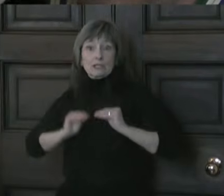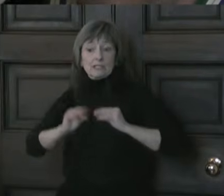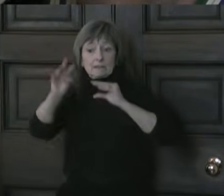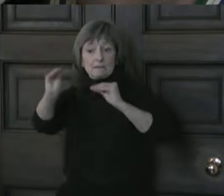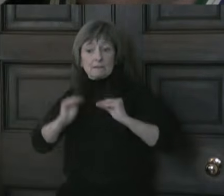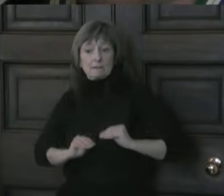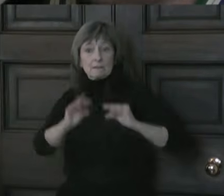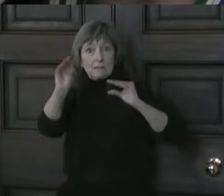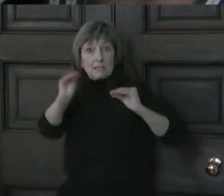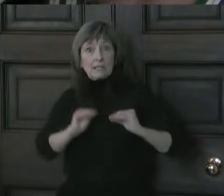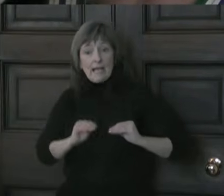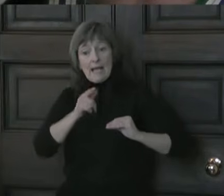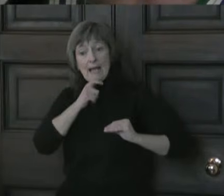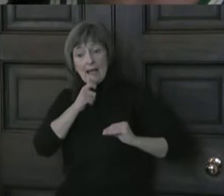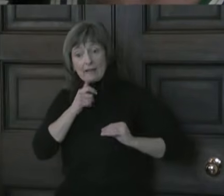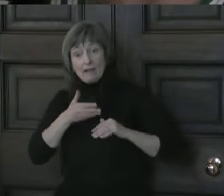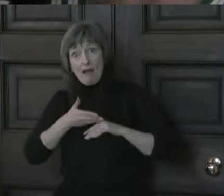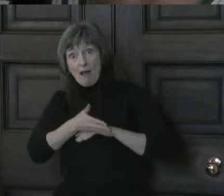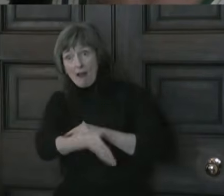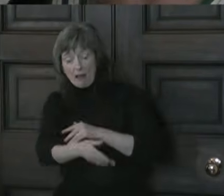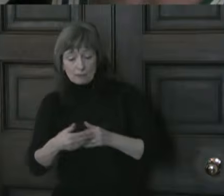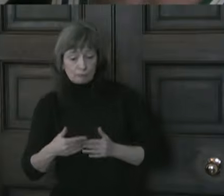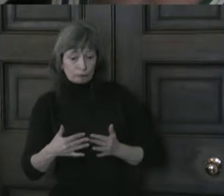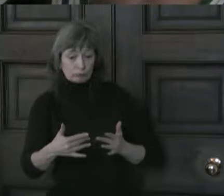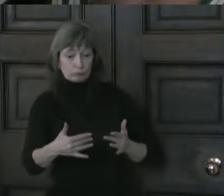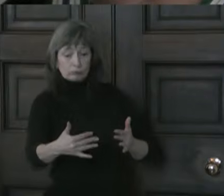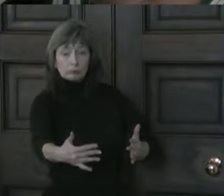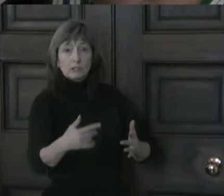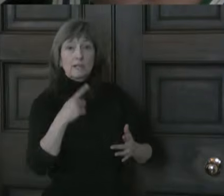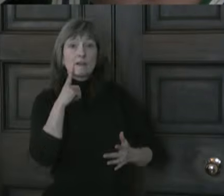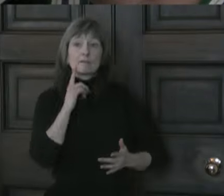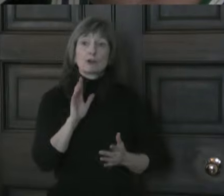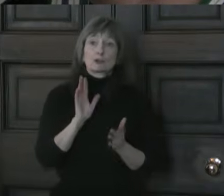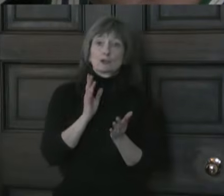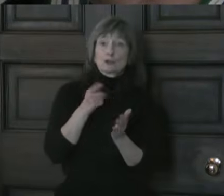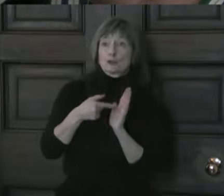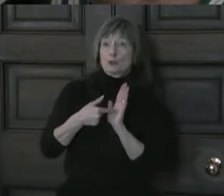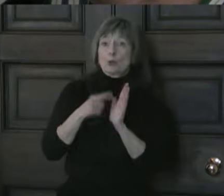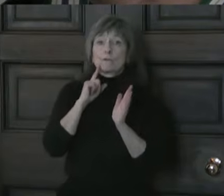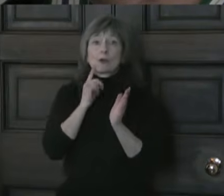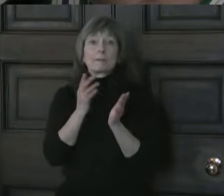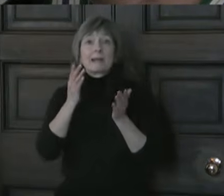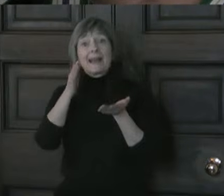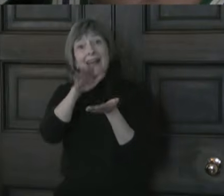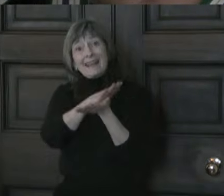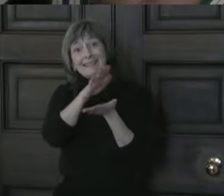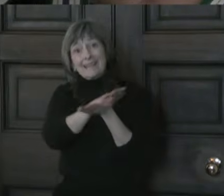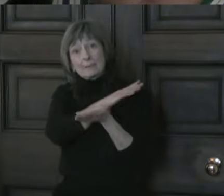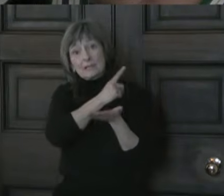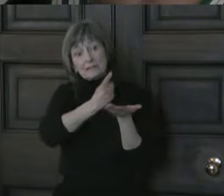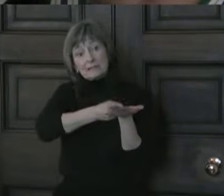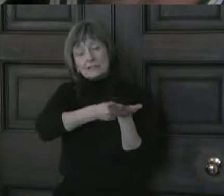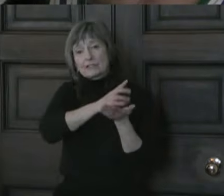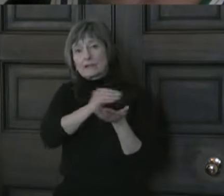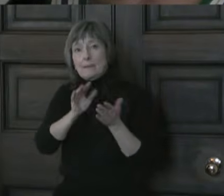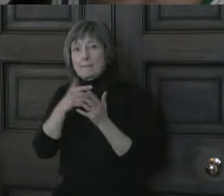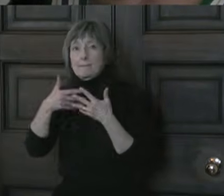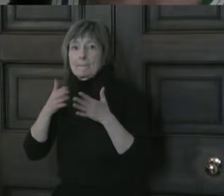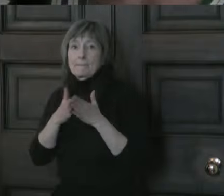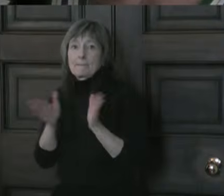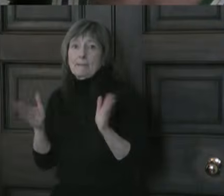their descendants, shaping academic discourse and public knowledge alike. Together with his wife and